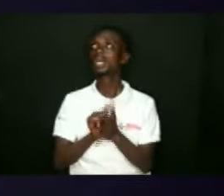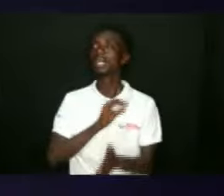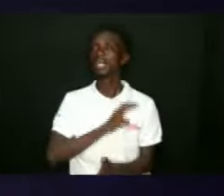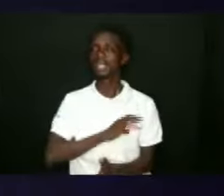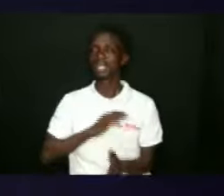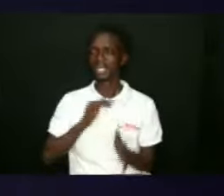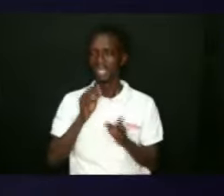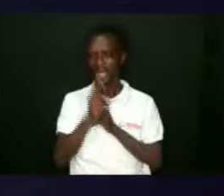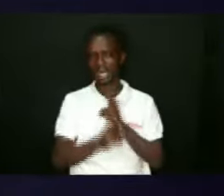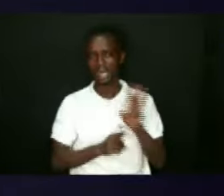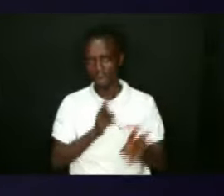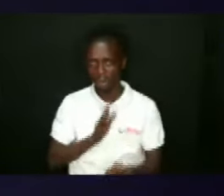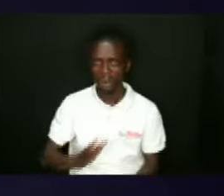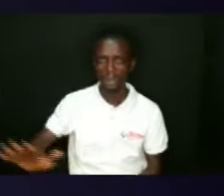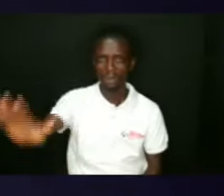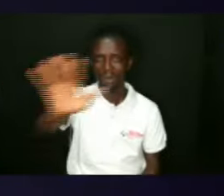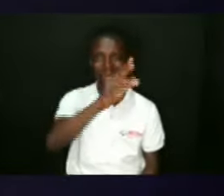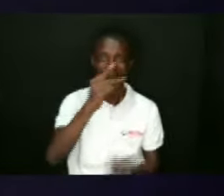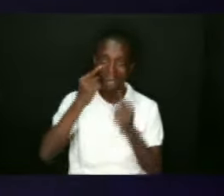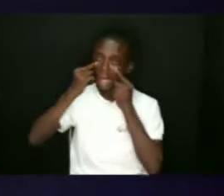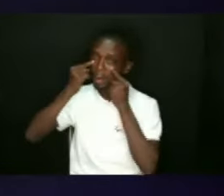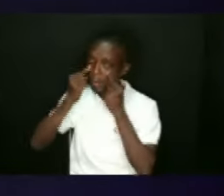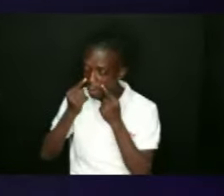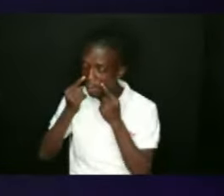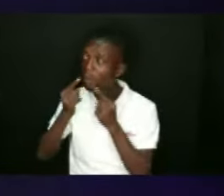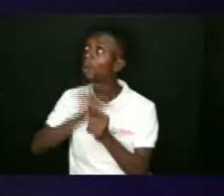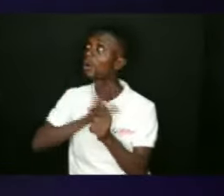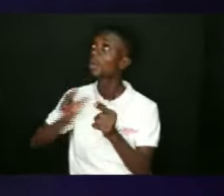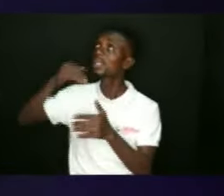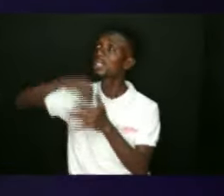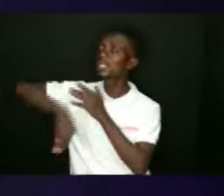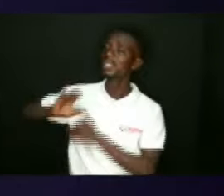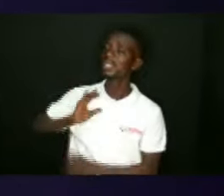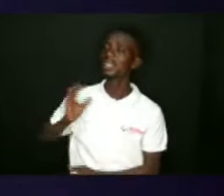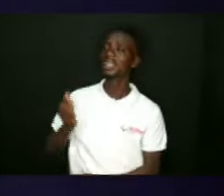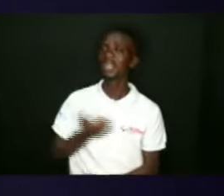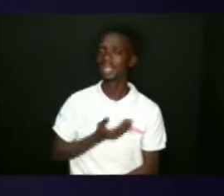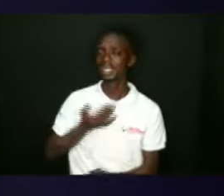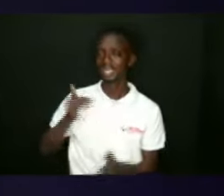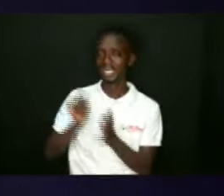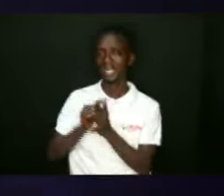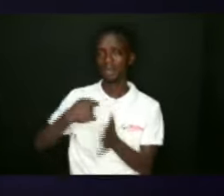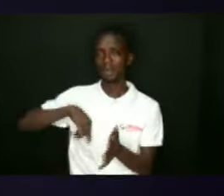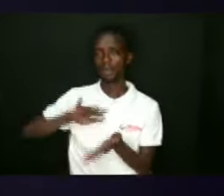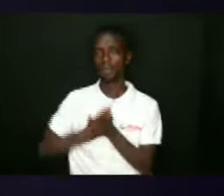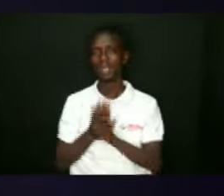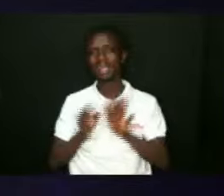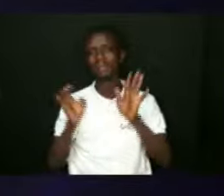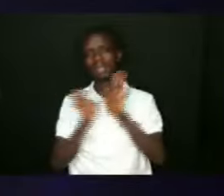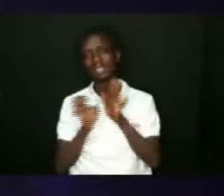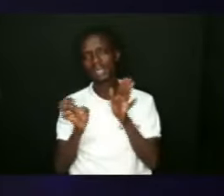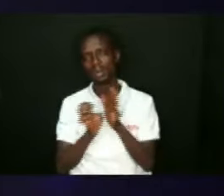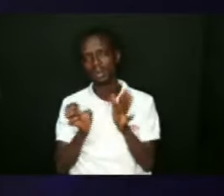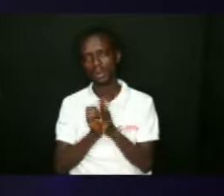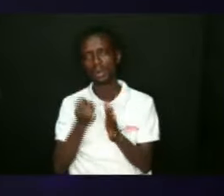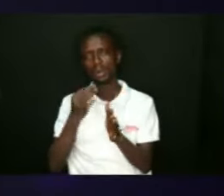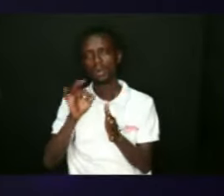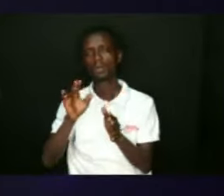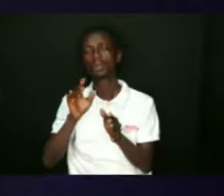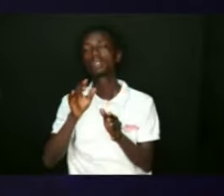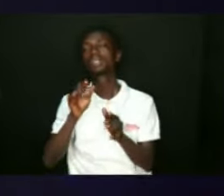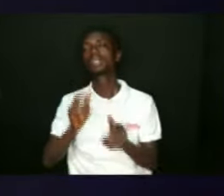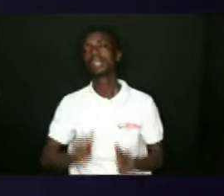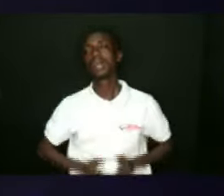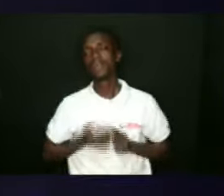world will see Christ in us because we would be a demonstration of the very life of God's